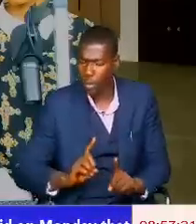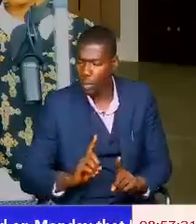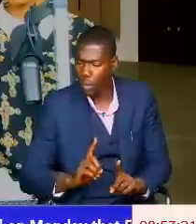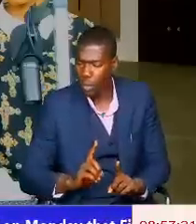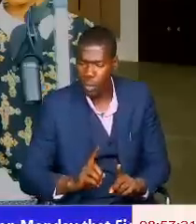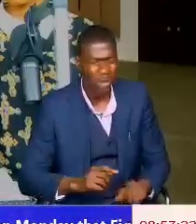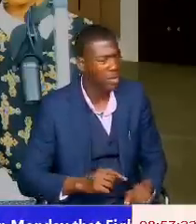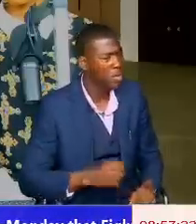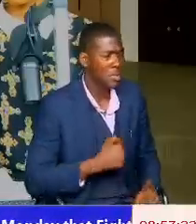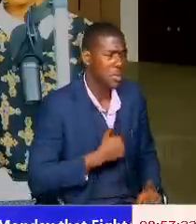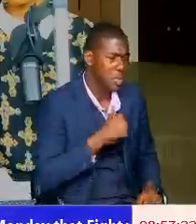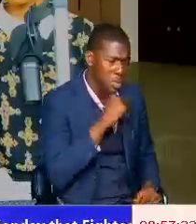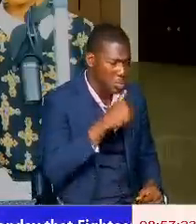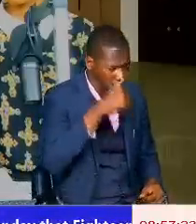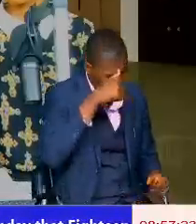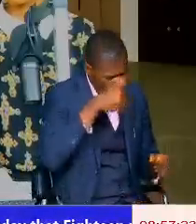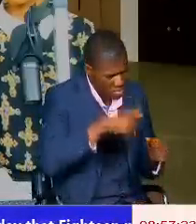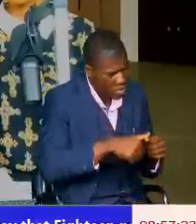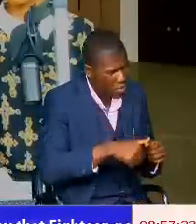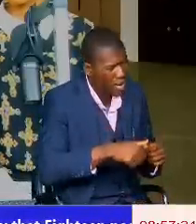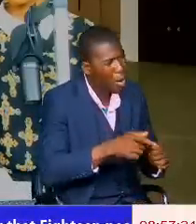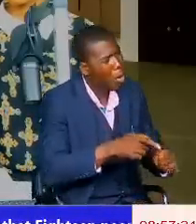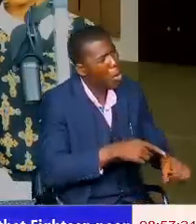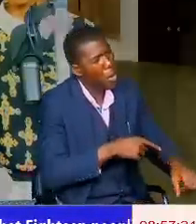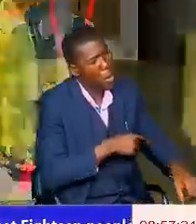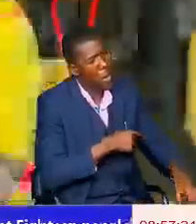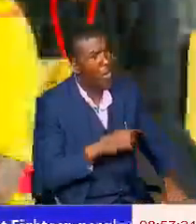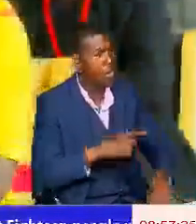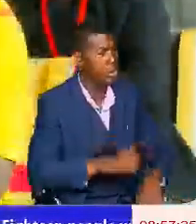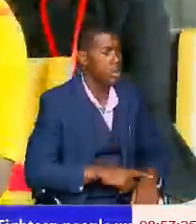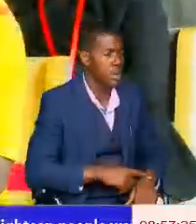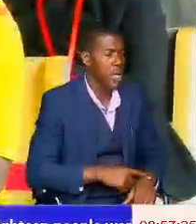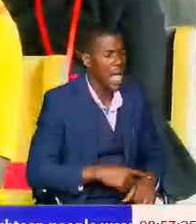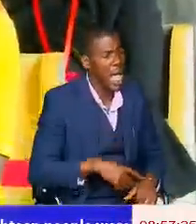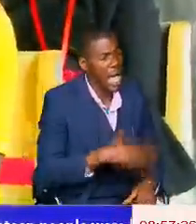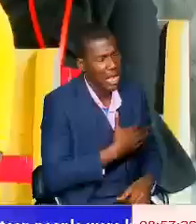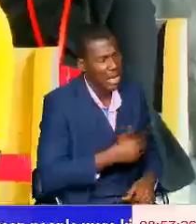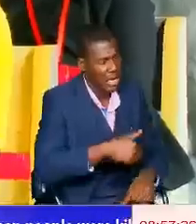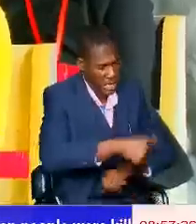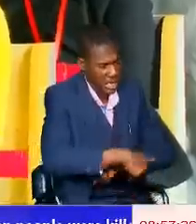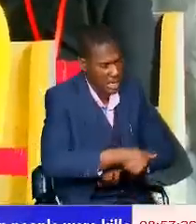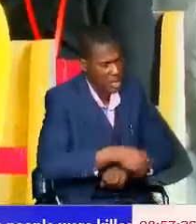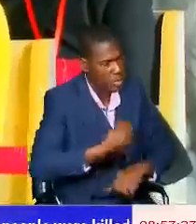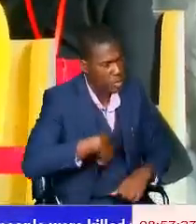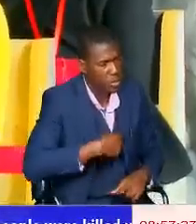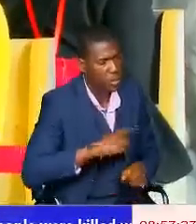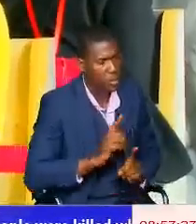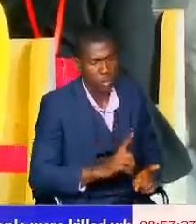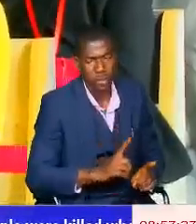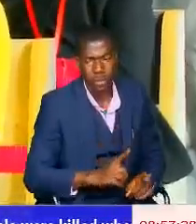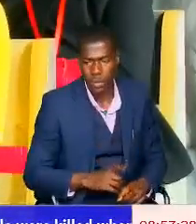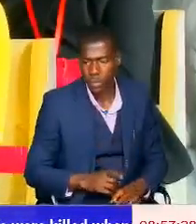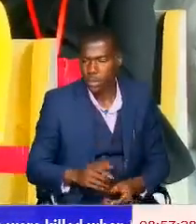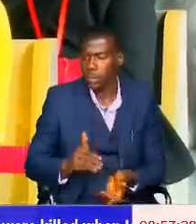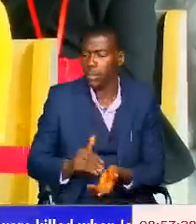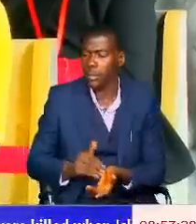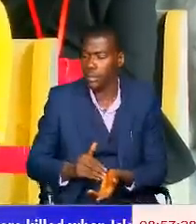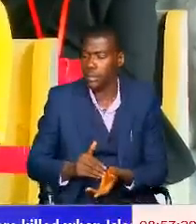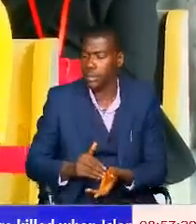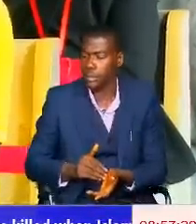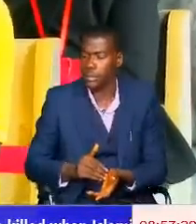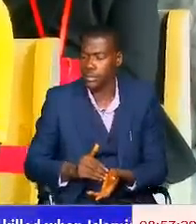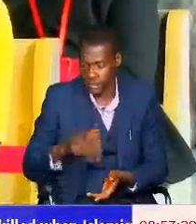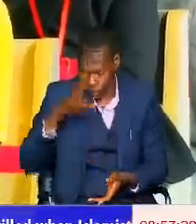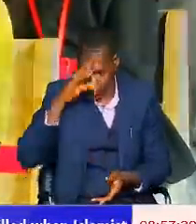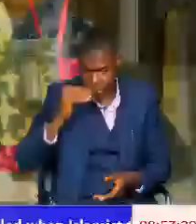because it has been long. And it was in the night. He took me there. The doctor na man or been a woman? He's a